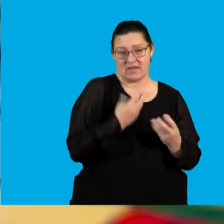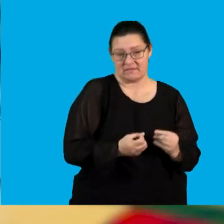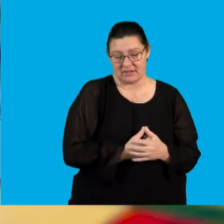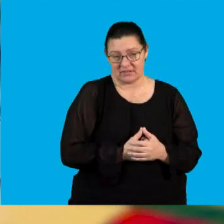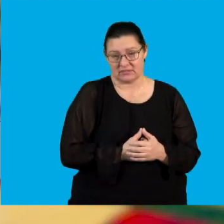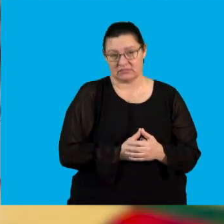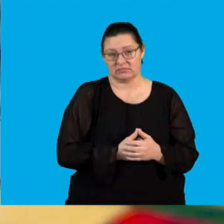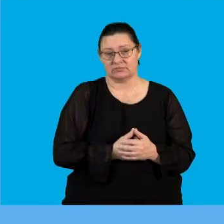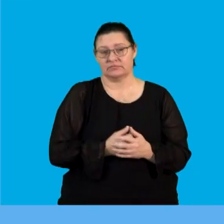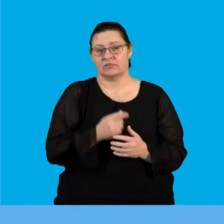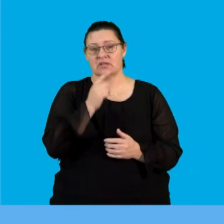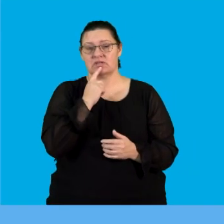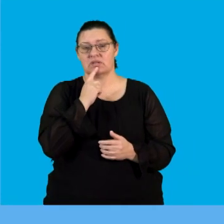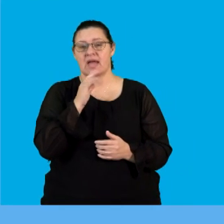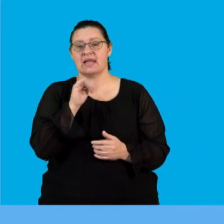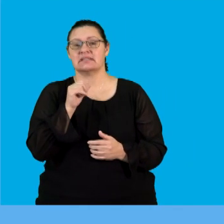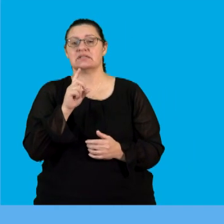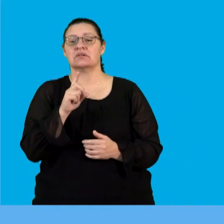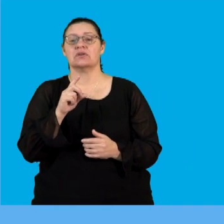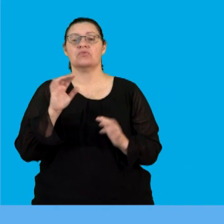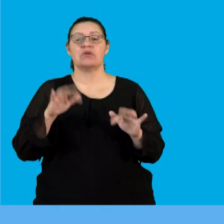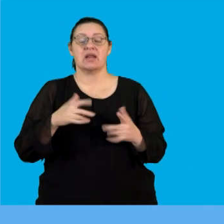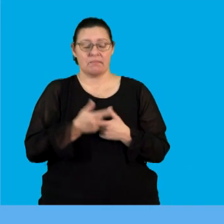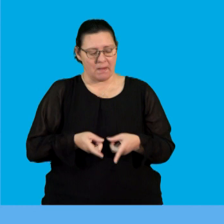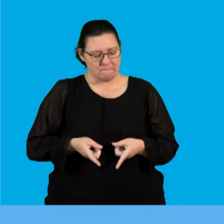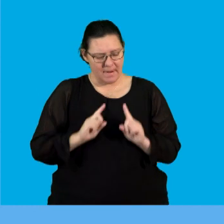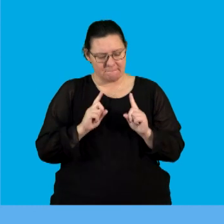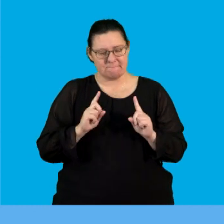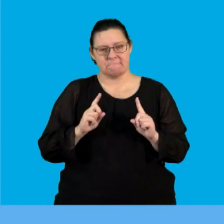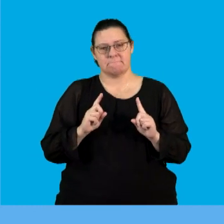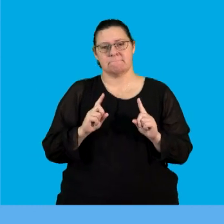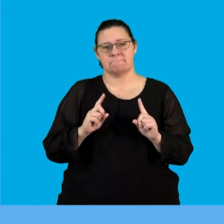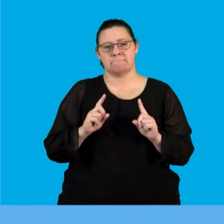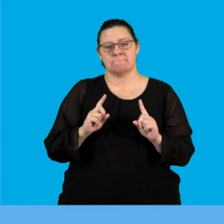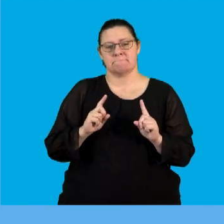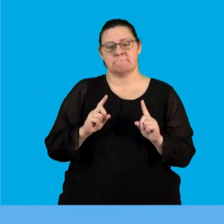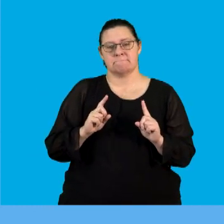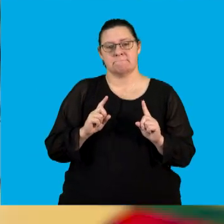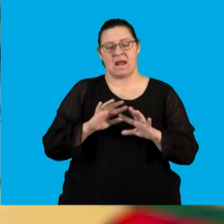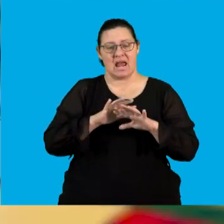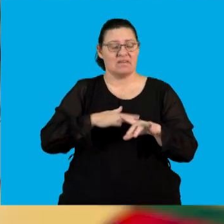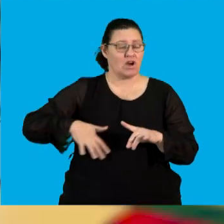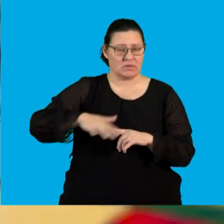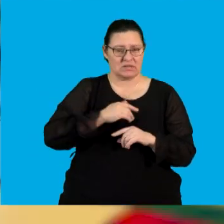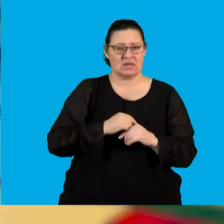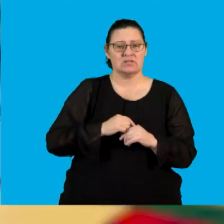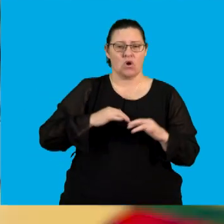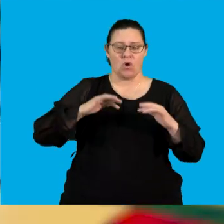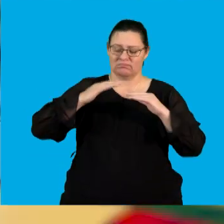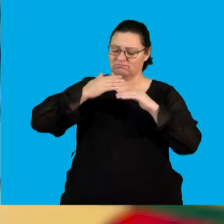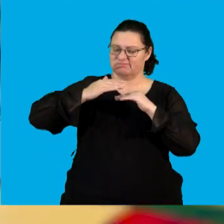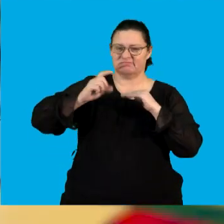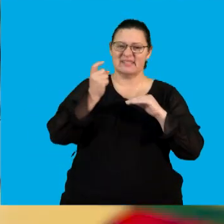in. So now, as we're saying that the acid rain can be harmful to the environment, we find that on the zinc, on the